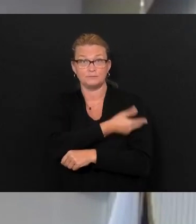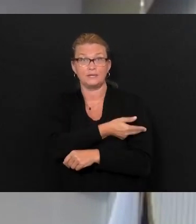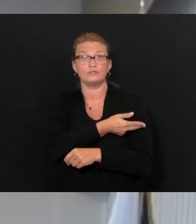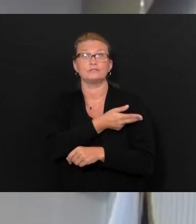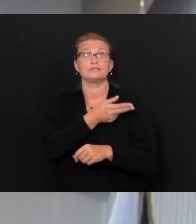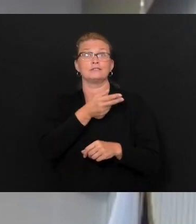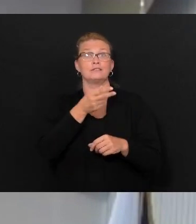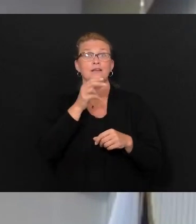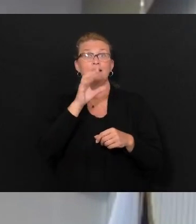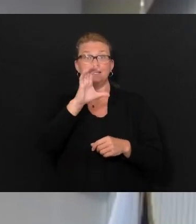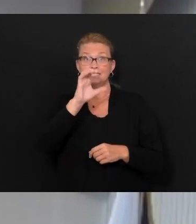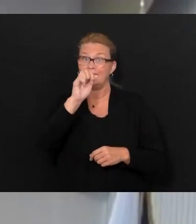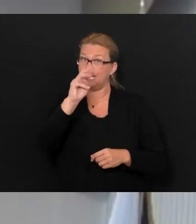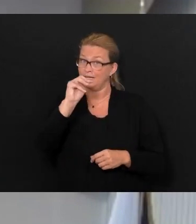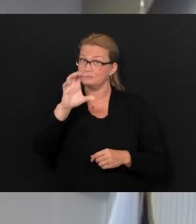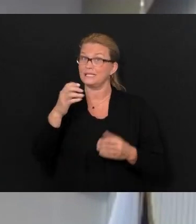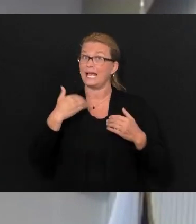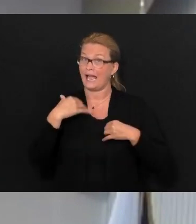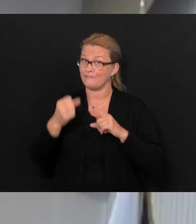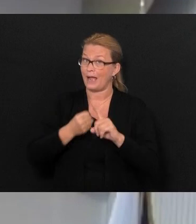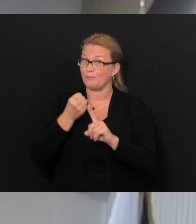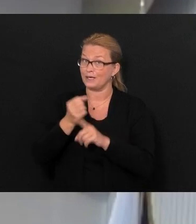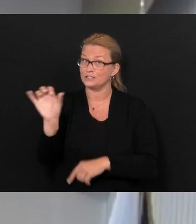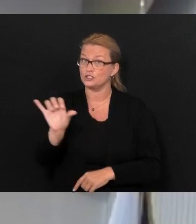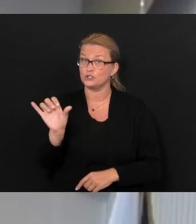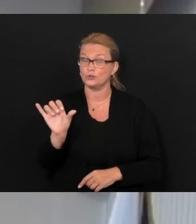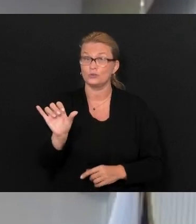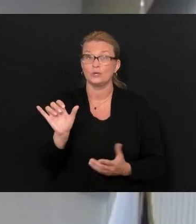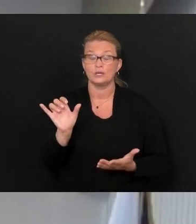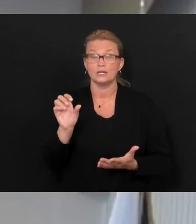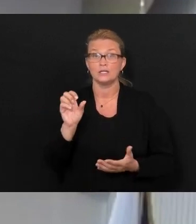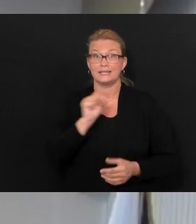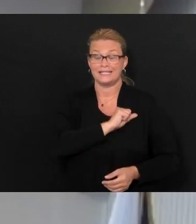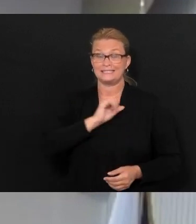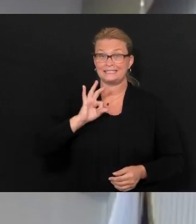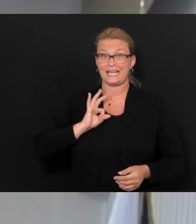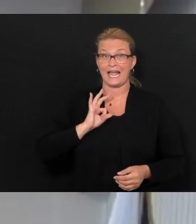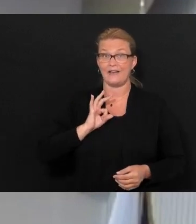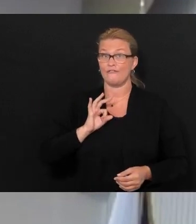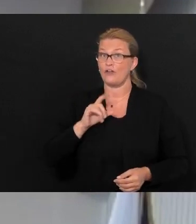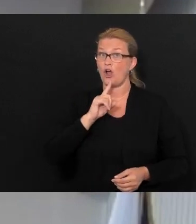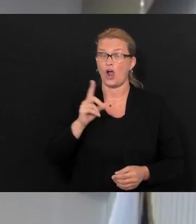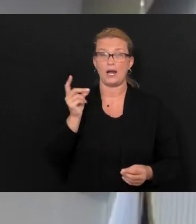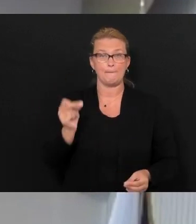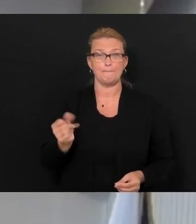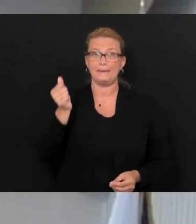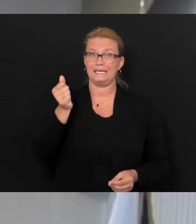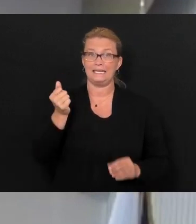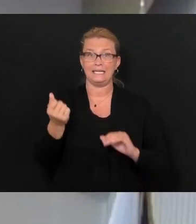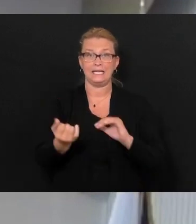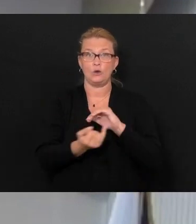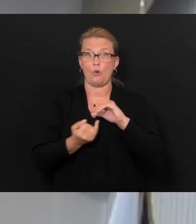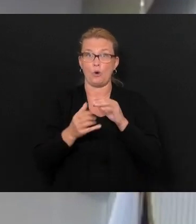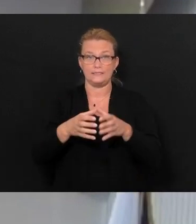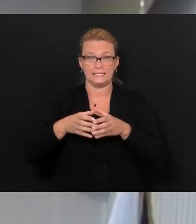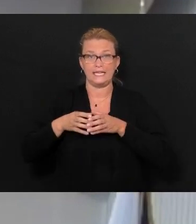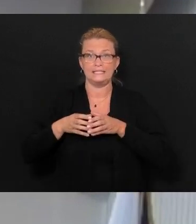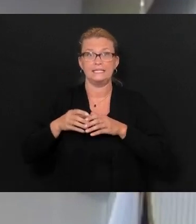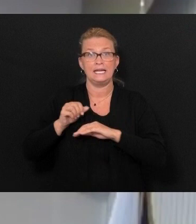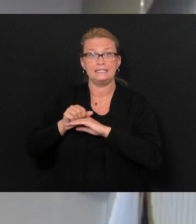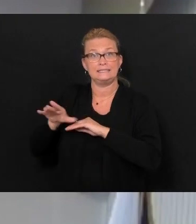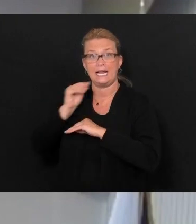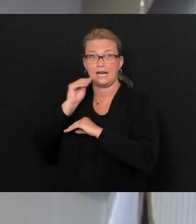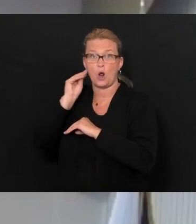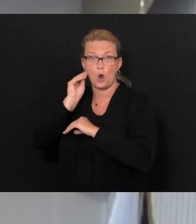at CAMC right now. So those those staff are immediately quarantined or sent home in